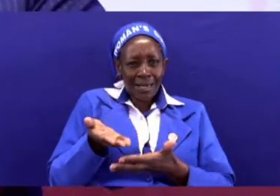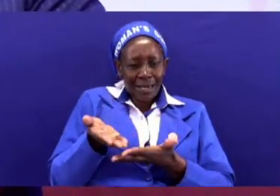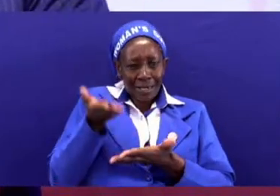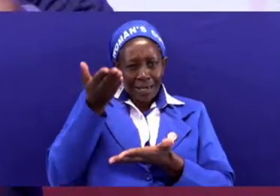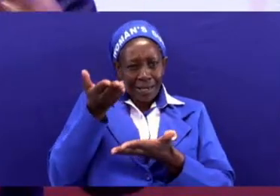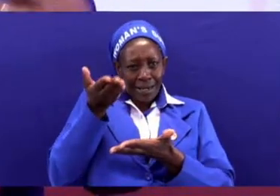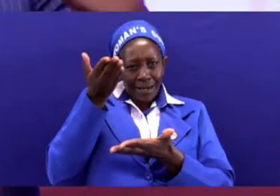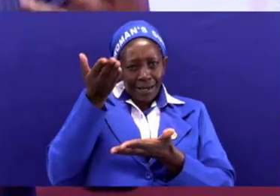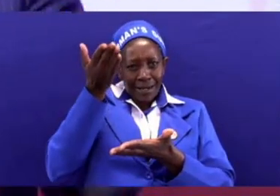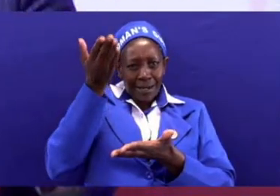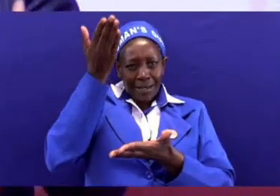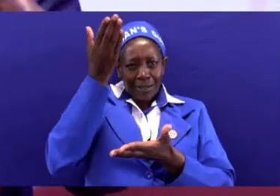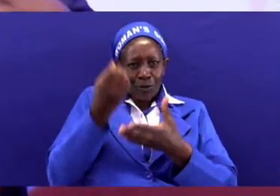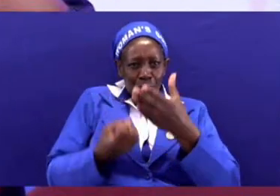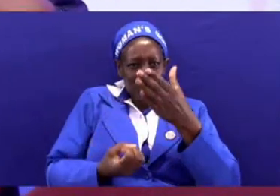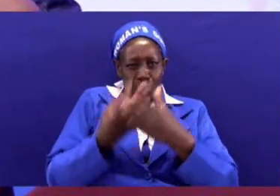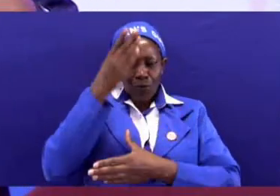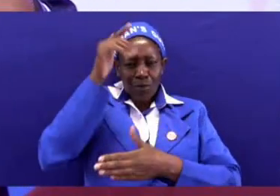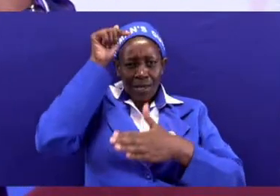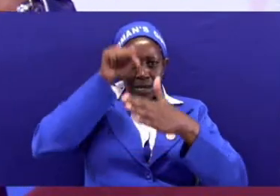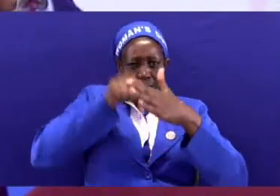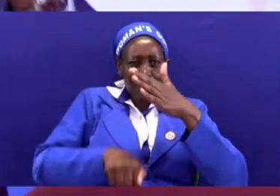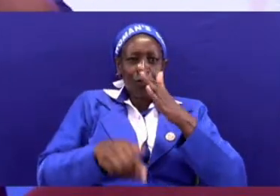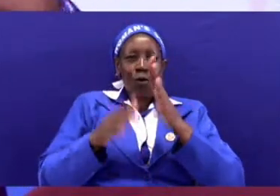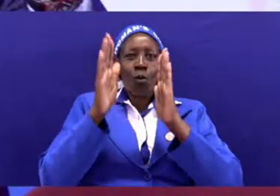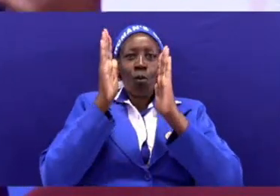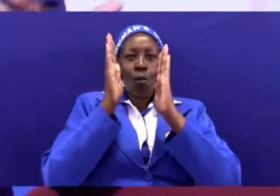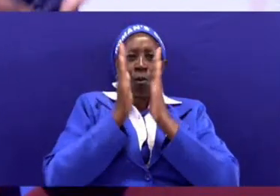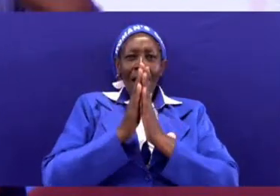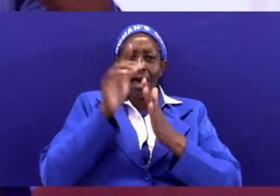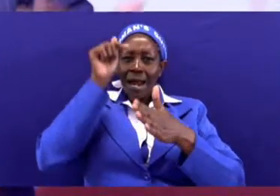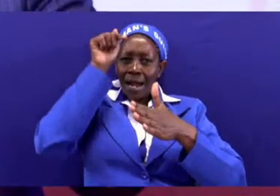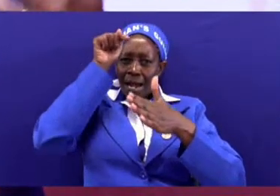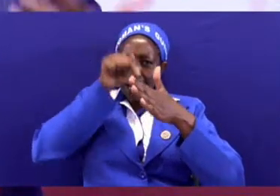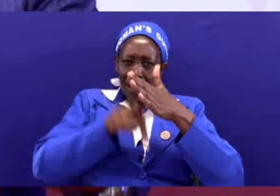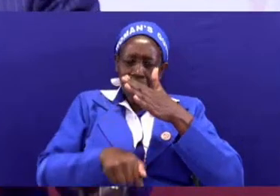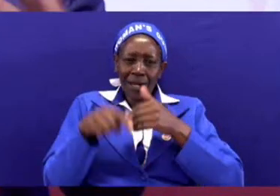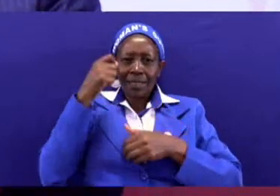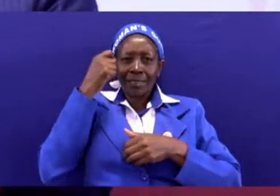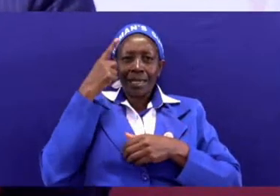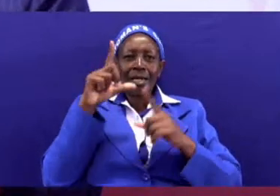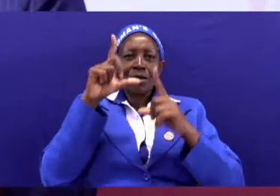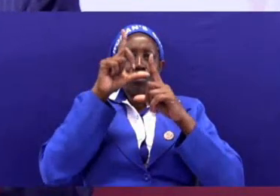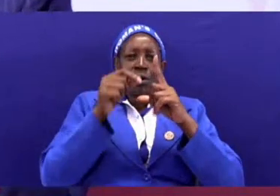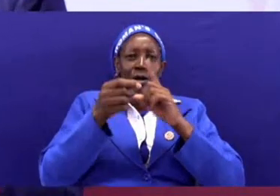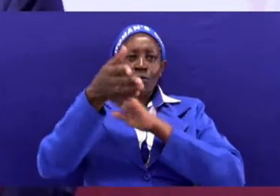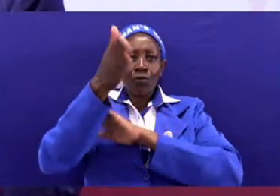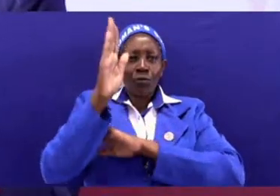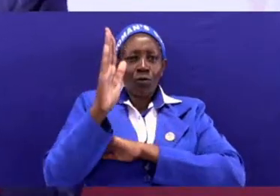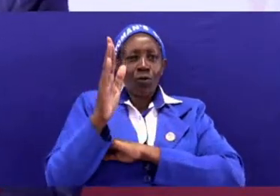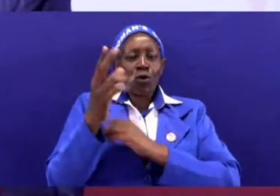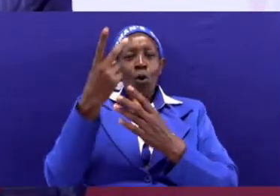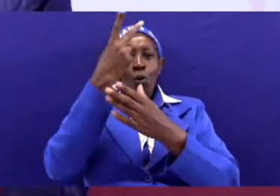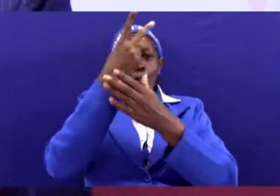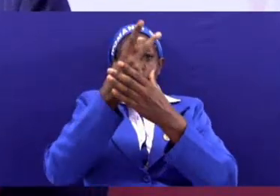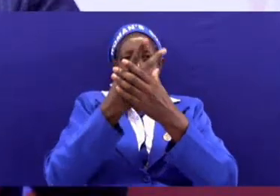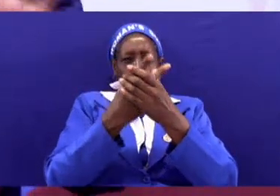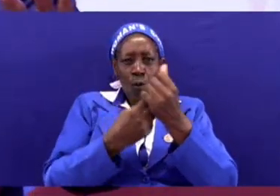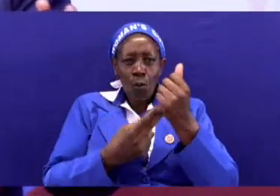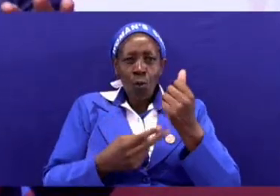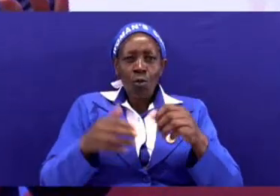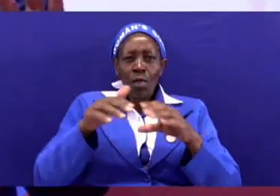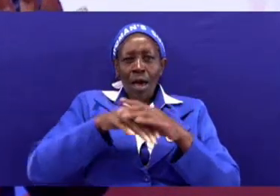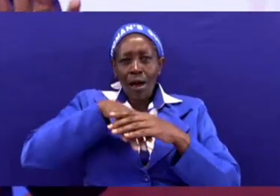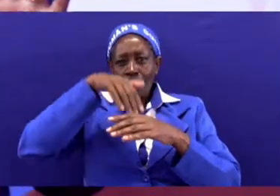the depth of prayers, the depth of understanding of the word of God, that we are focusing on both the externals,